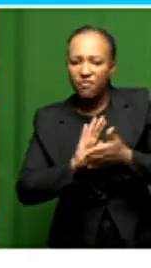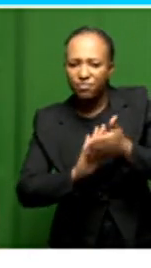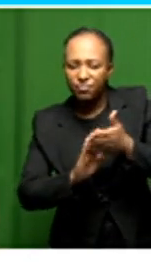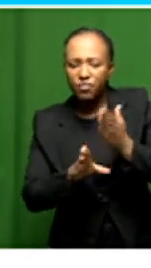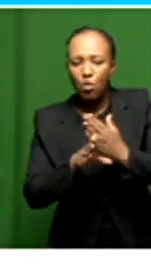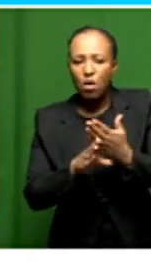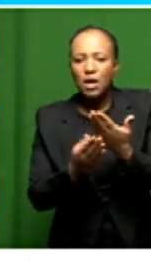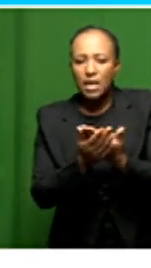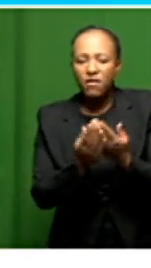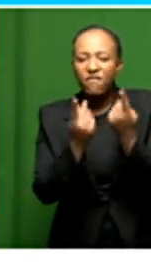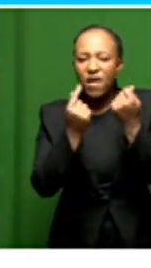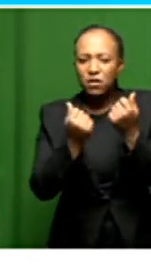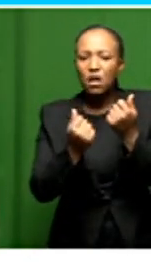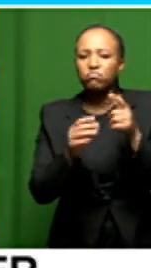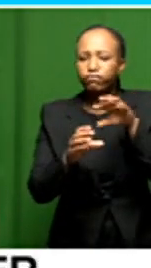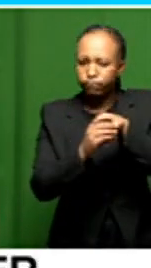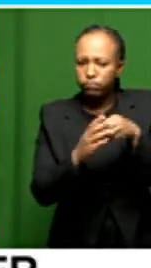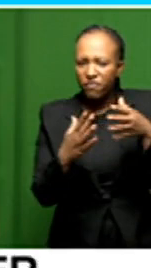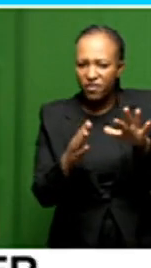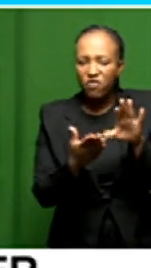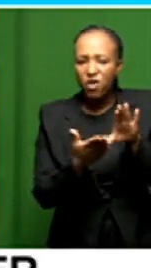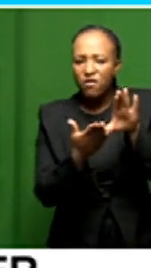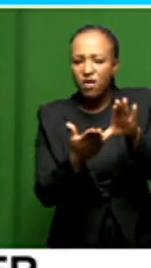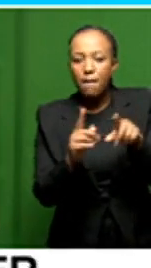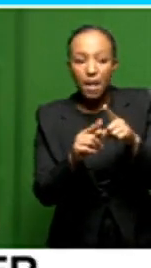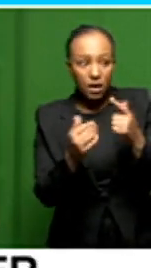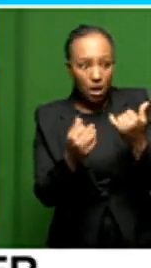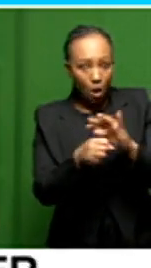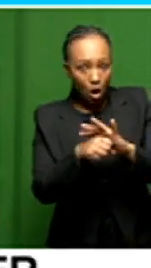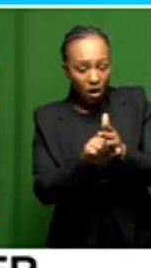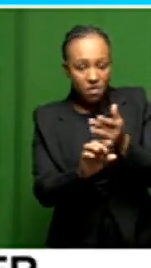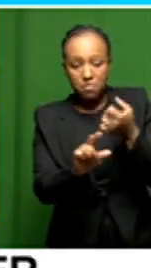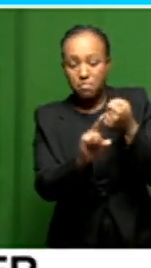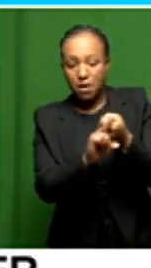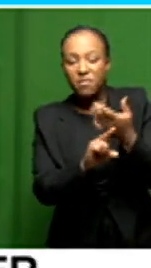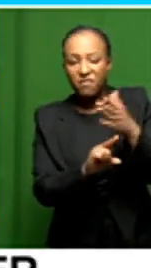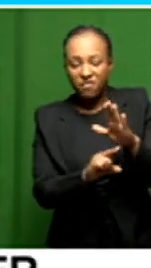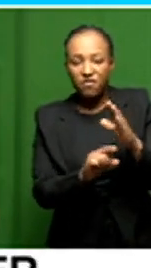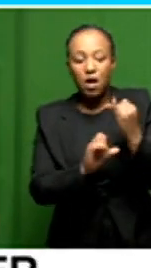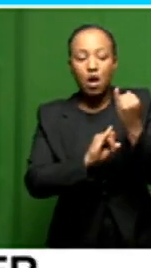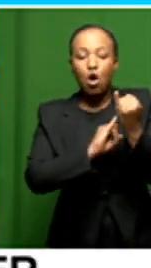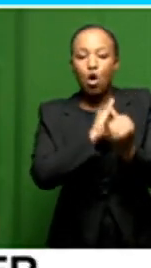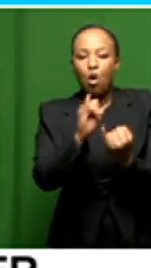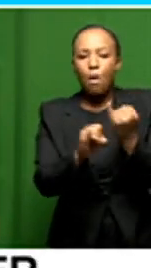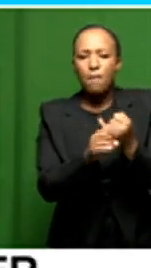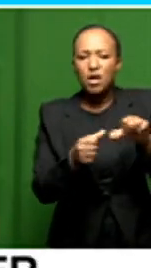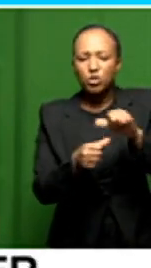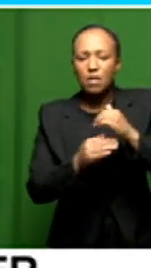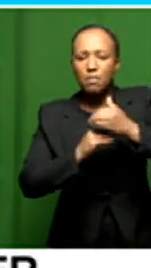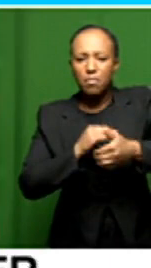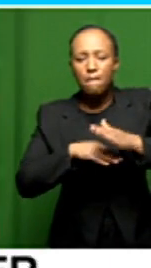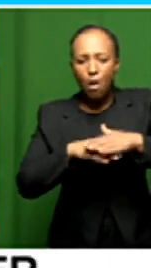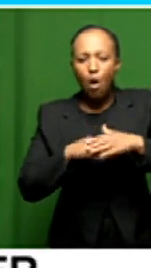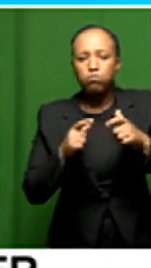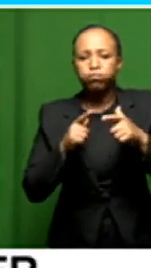financial inclusion investments. Since the start of the pandemic, global social protection programs have been expanded at